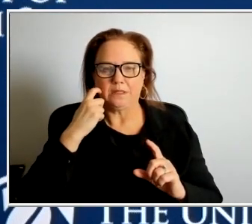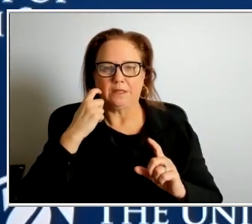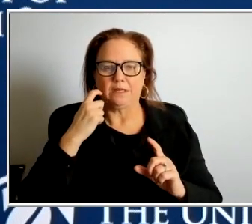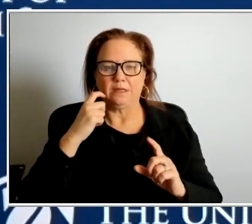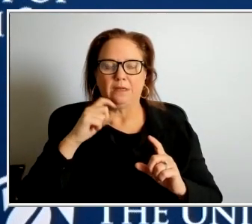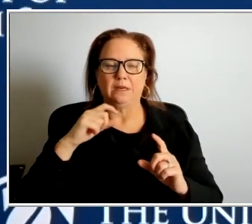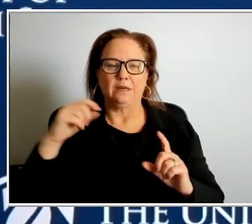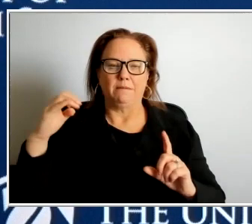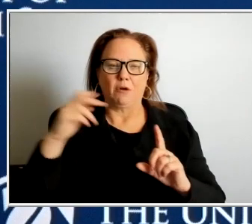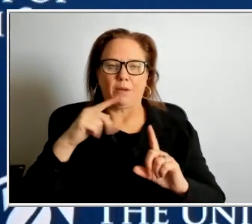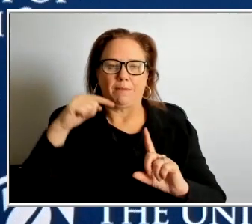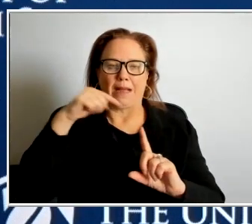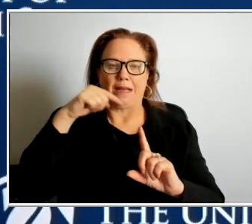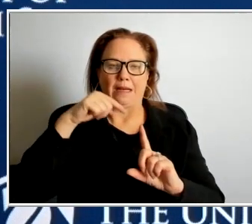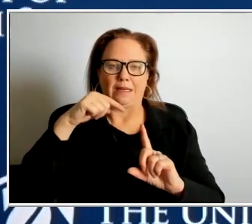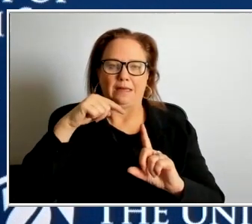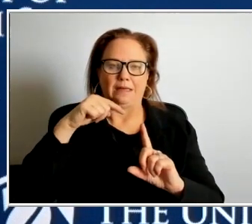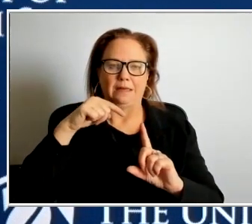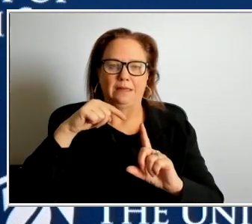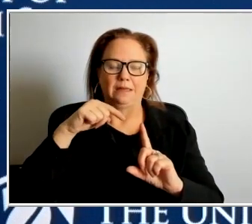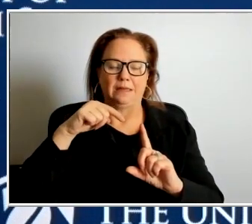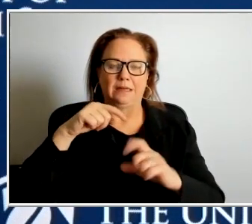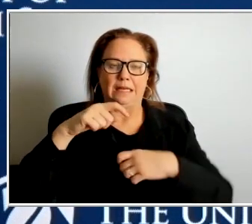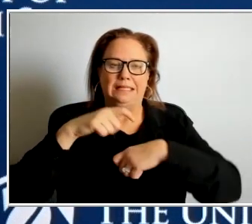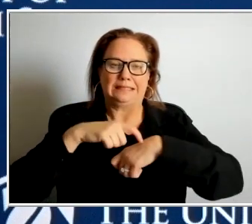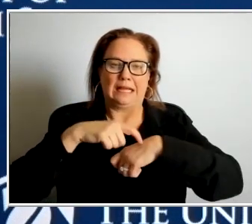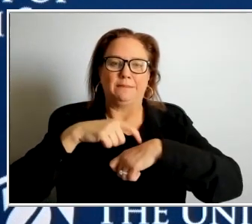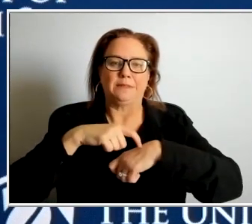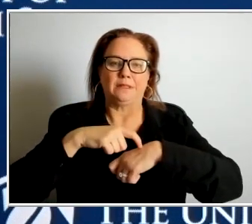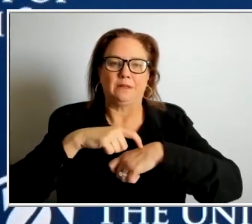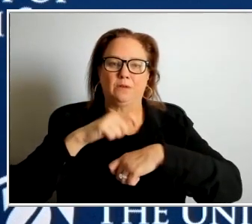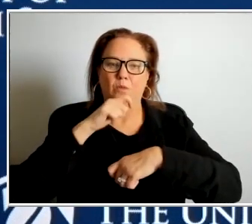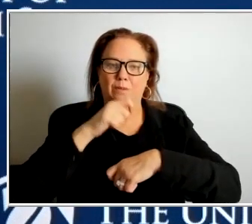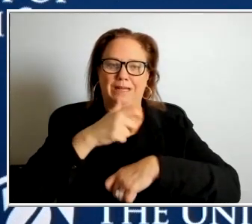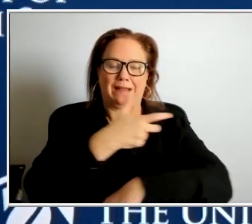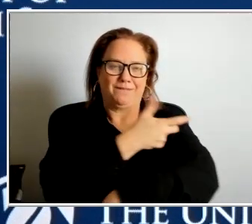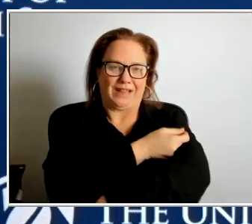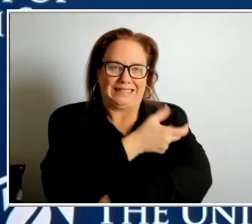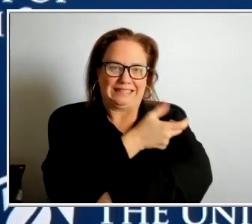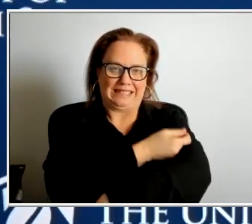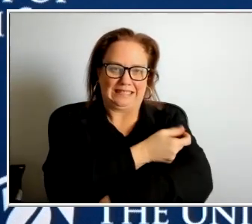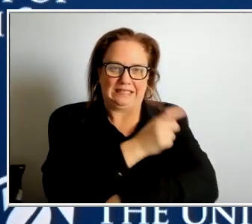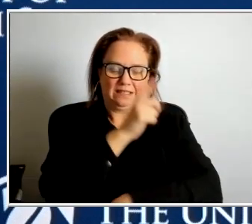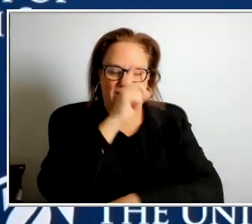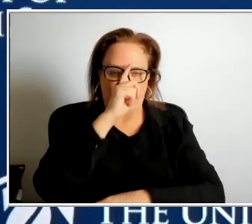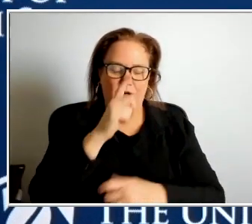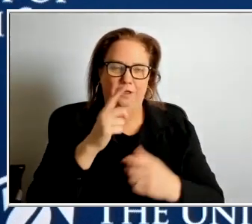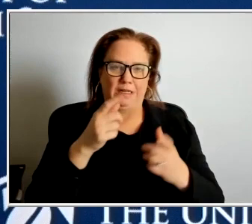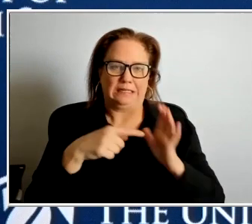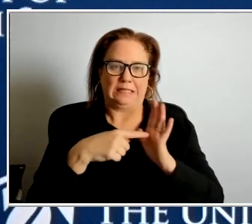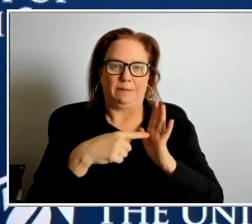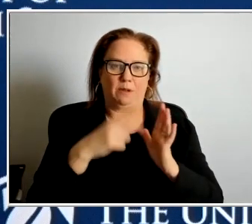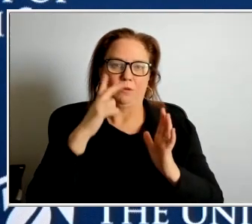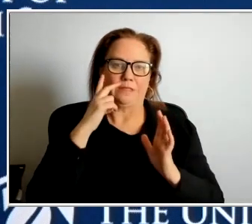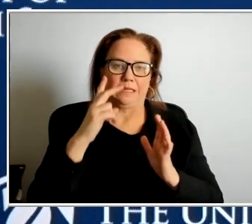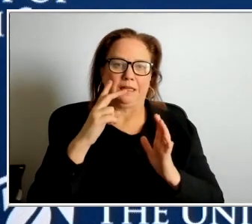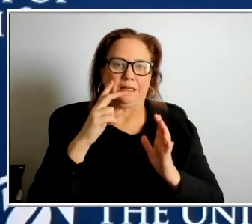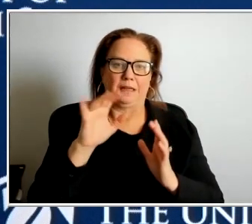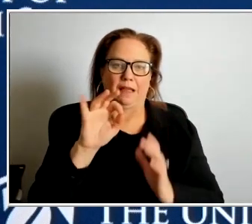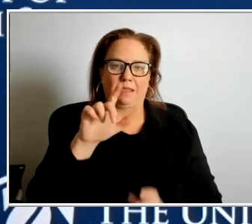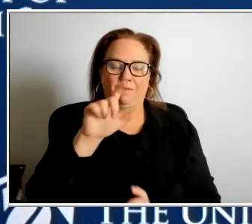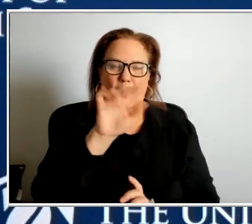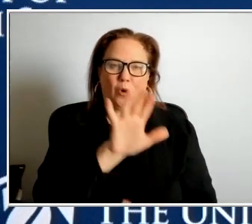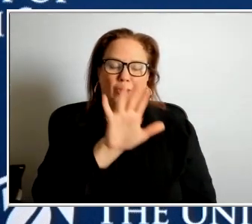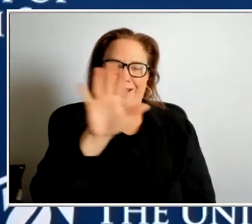back on times when we didn't have vaccines. For instance, what we are seeing now in the